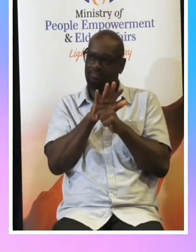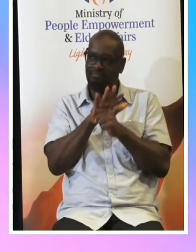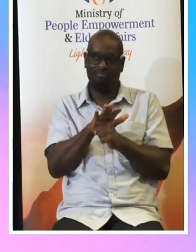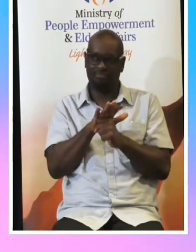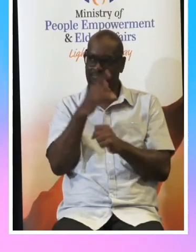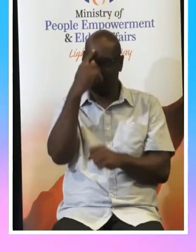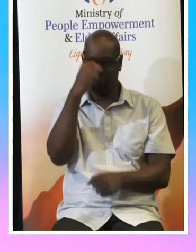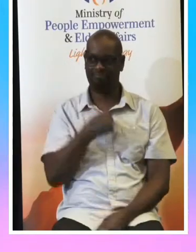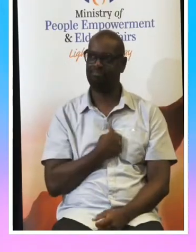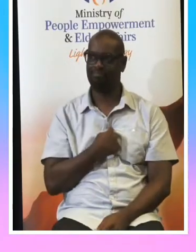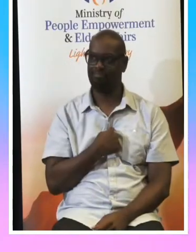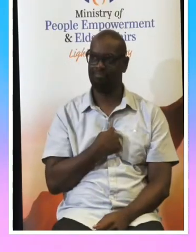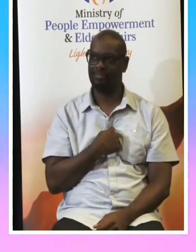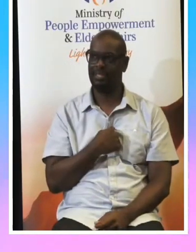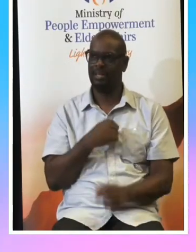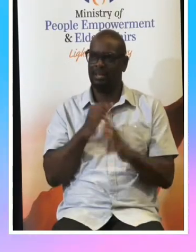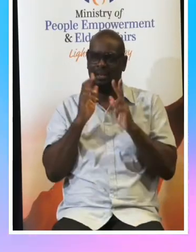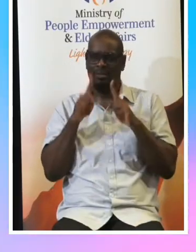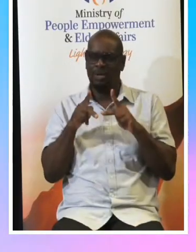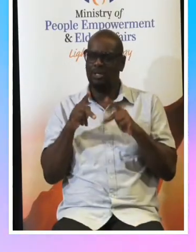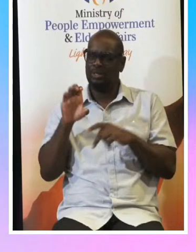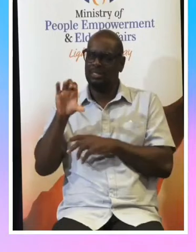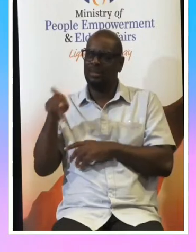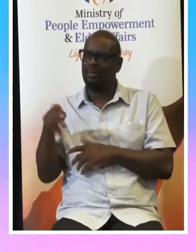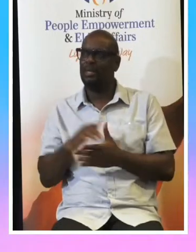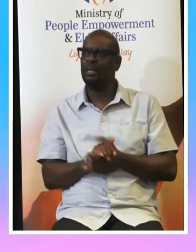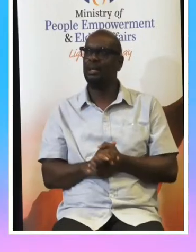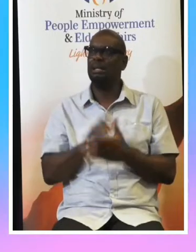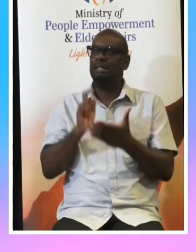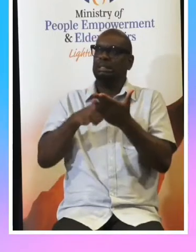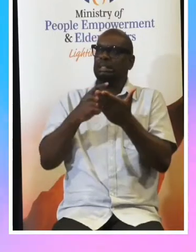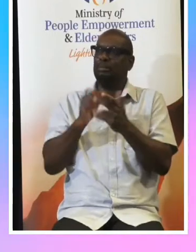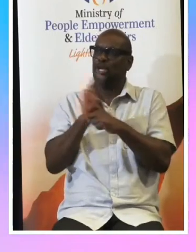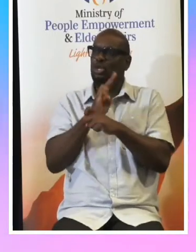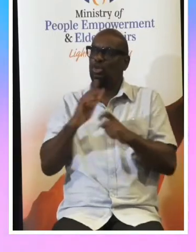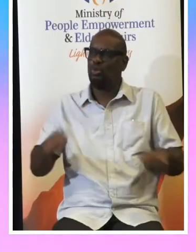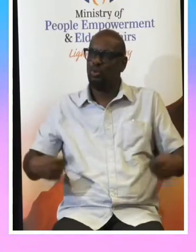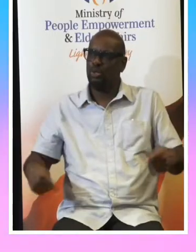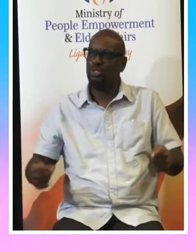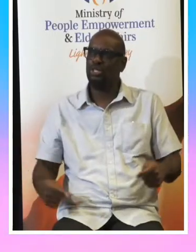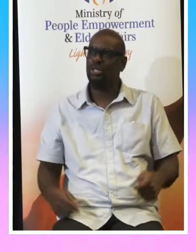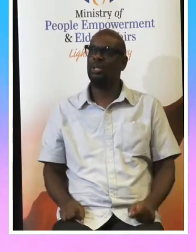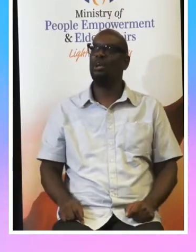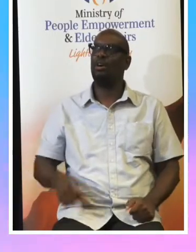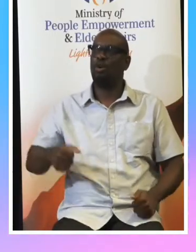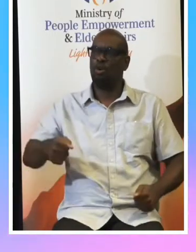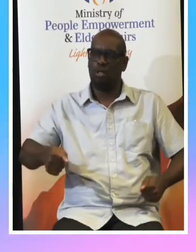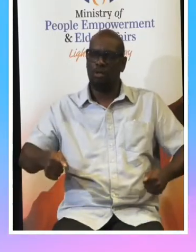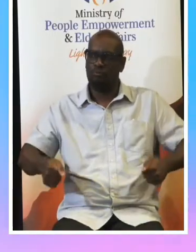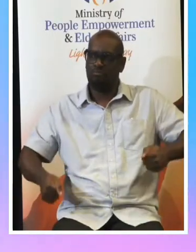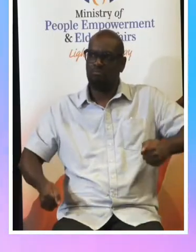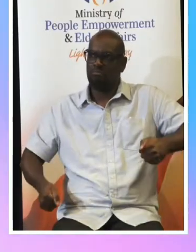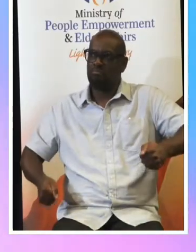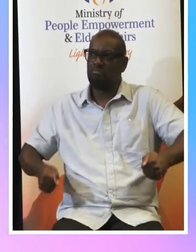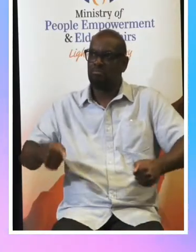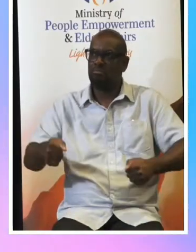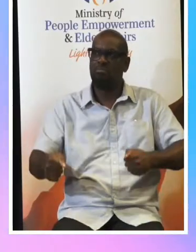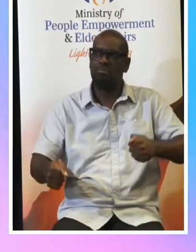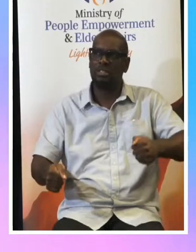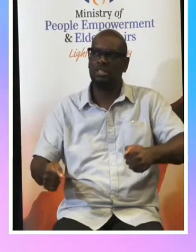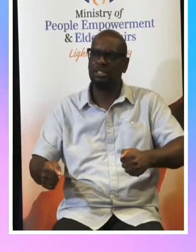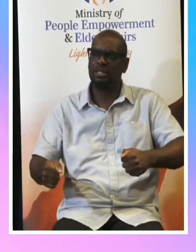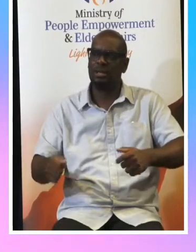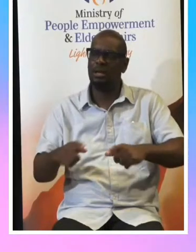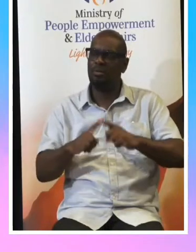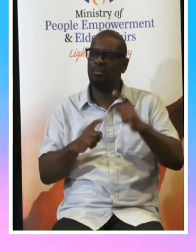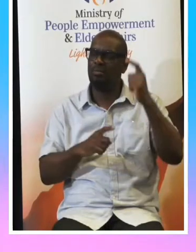the use of leg braces and crutches and sometimes wheelchairs, but who had no intellectual challenges. Recall